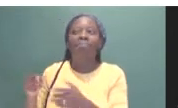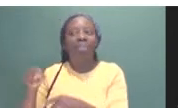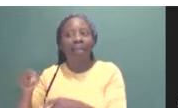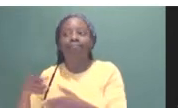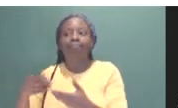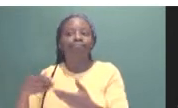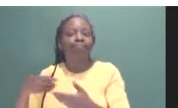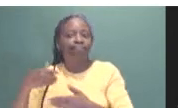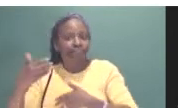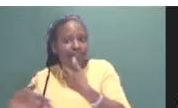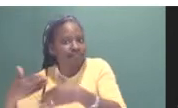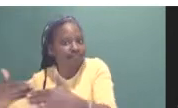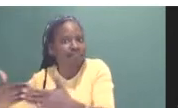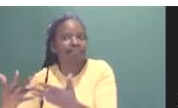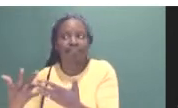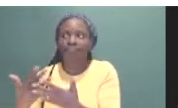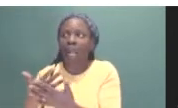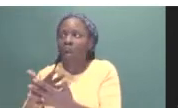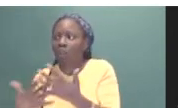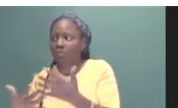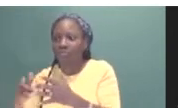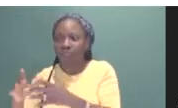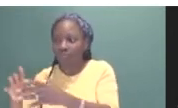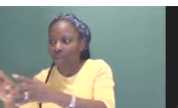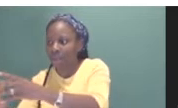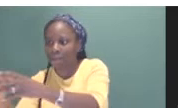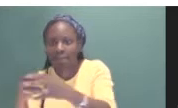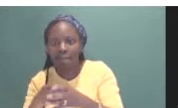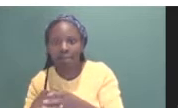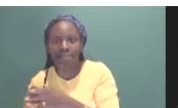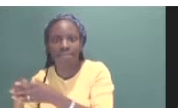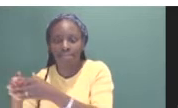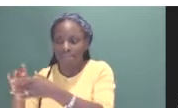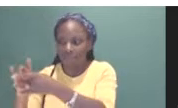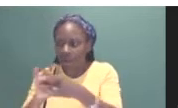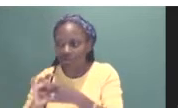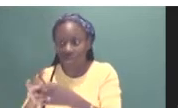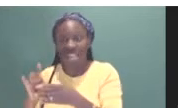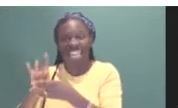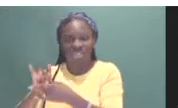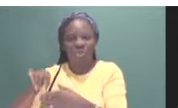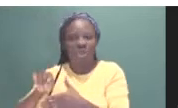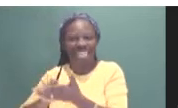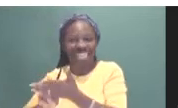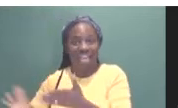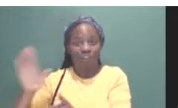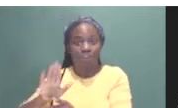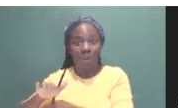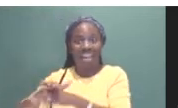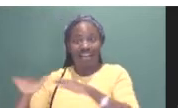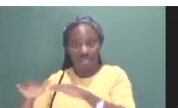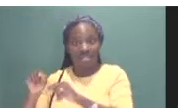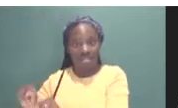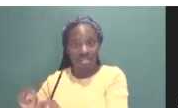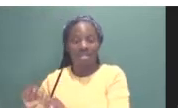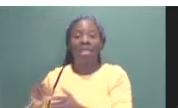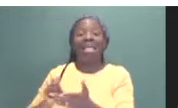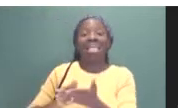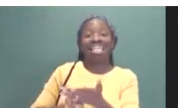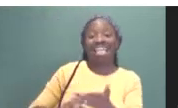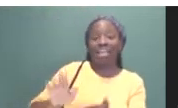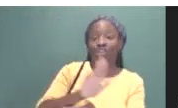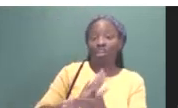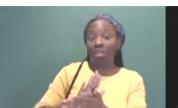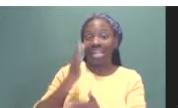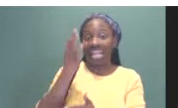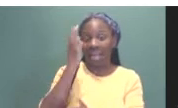facilitated a lot of the partnership interactions at the national level. The National Council, often for